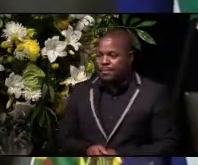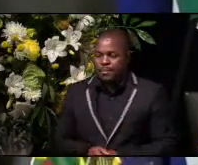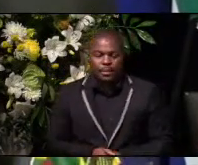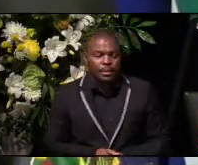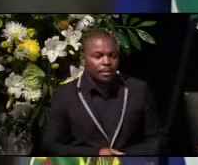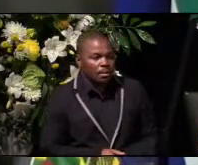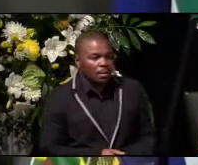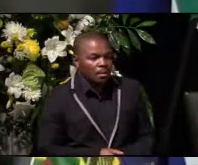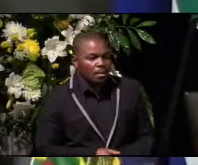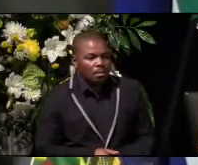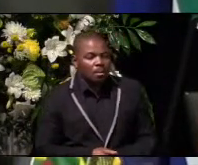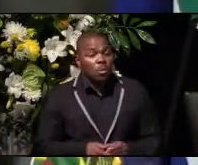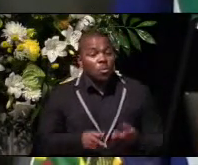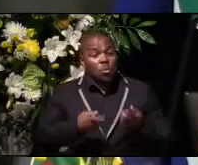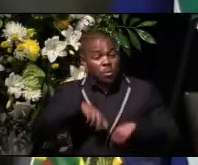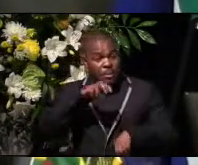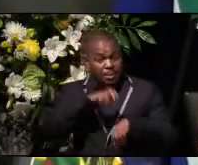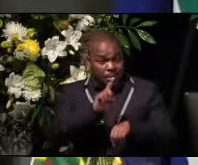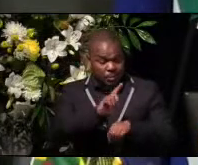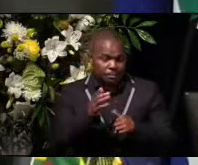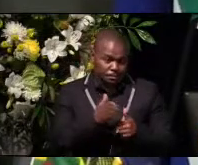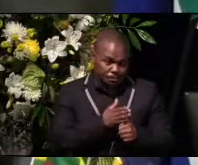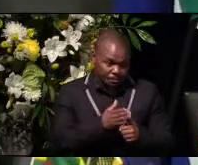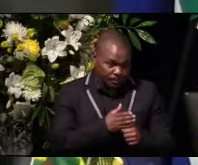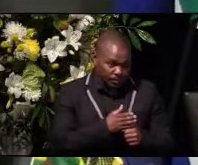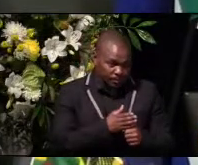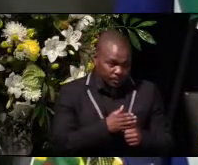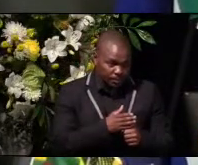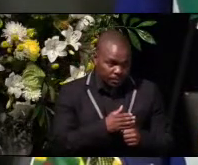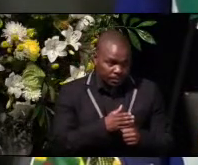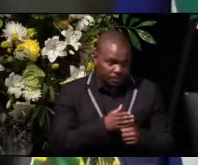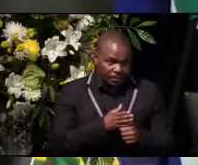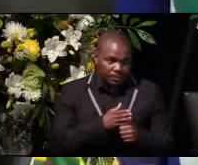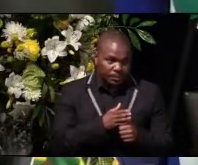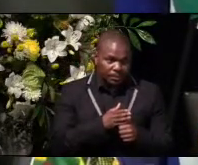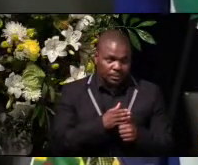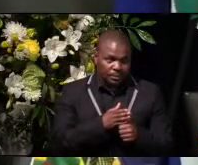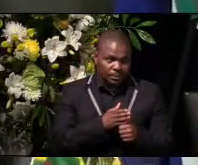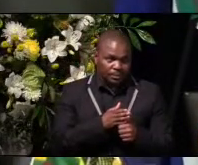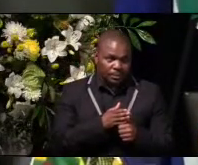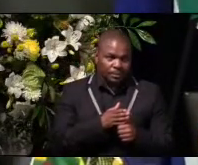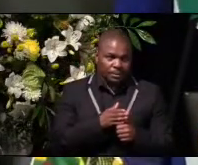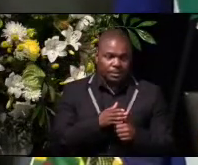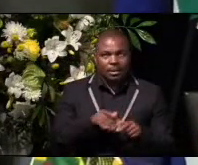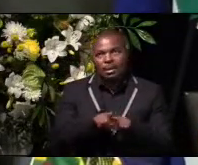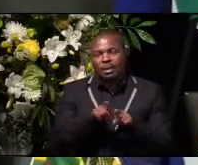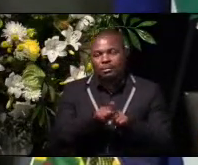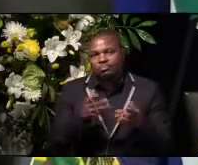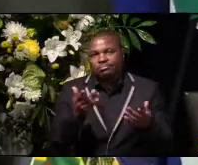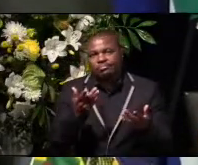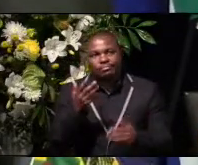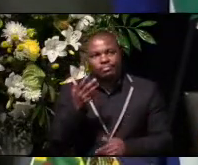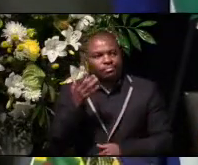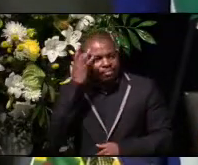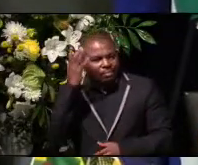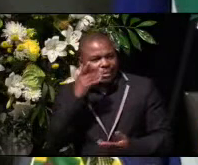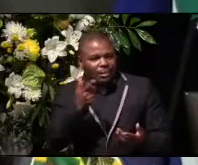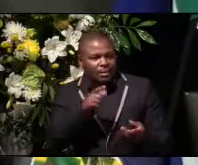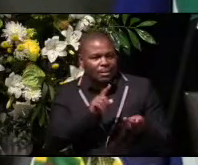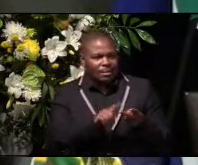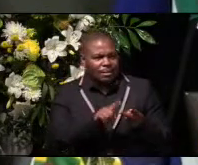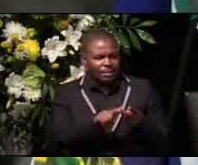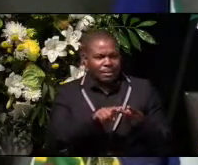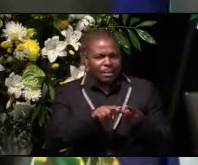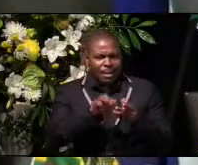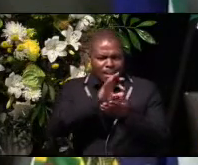so what we need is in the first instance and it will look sound like very much like an absolute cliche for you but effective and efficient